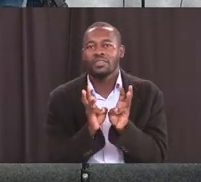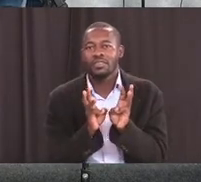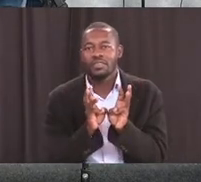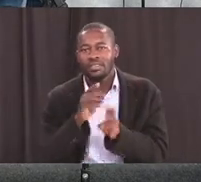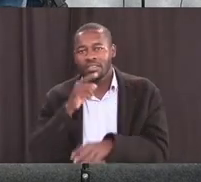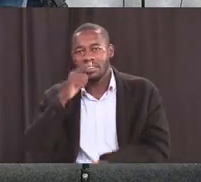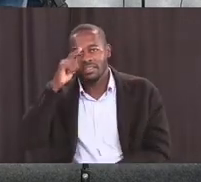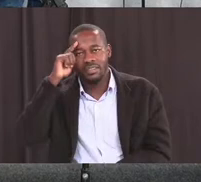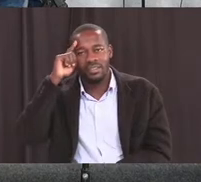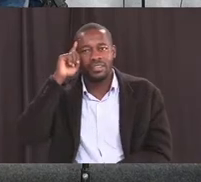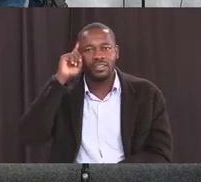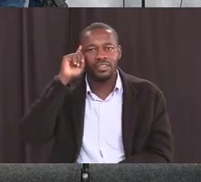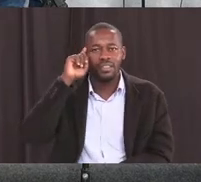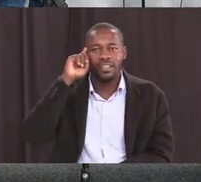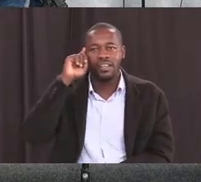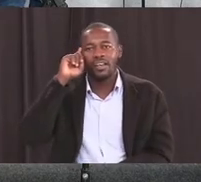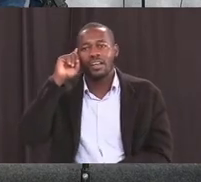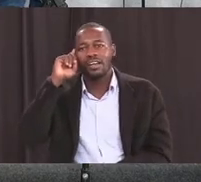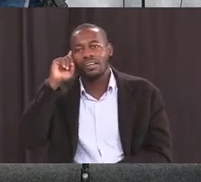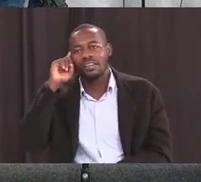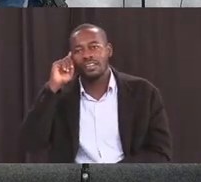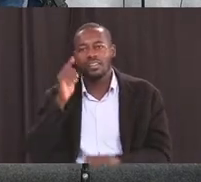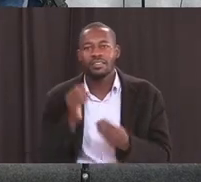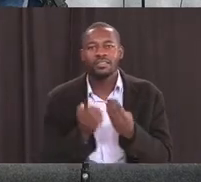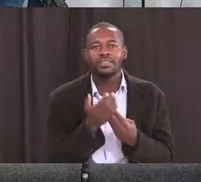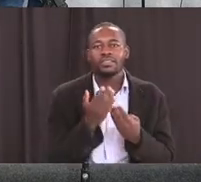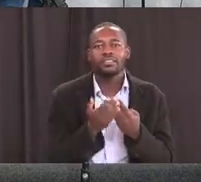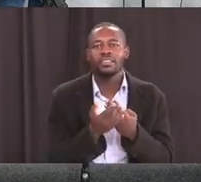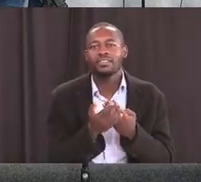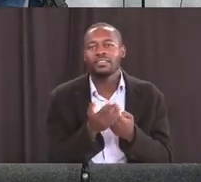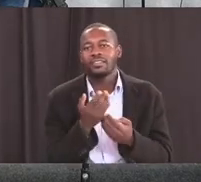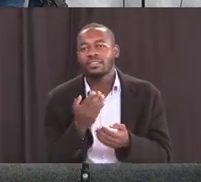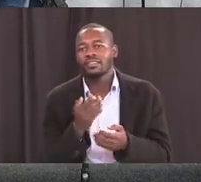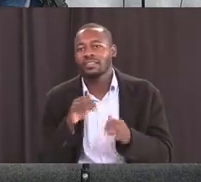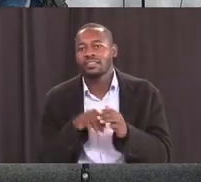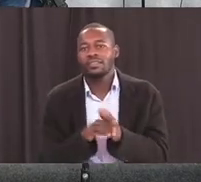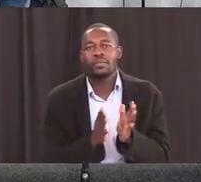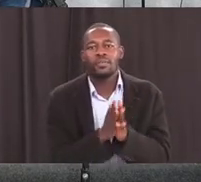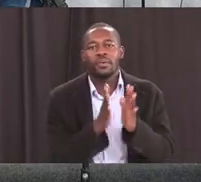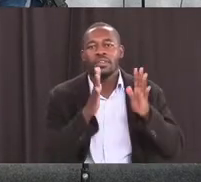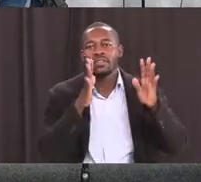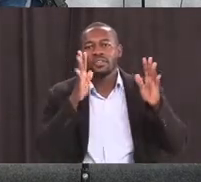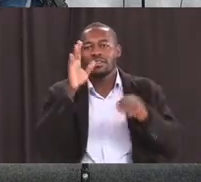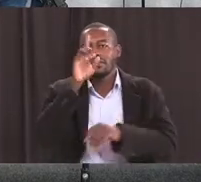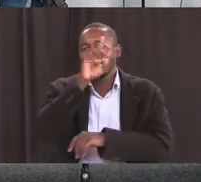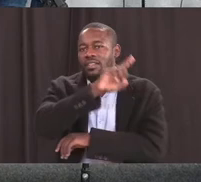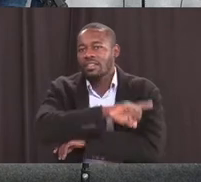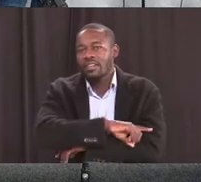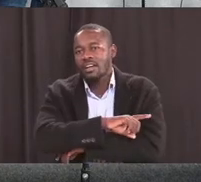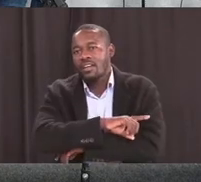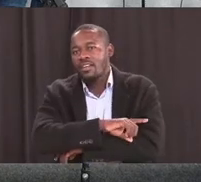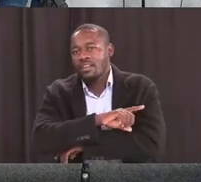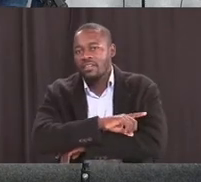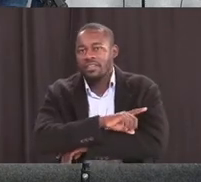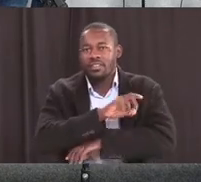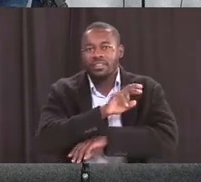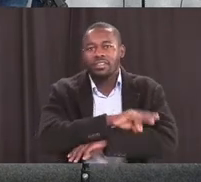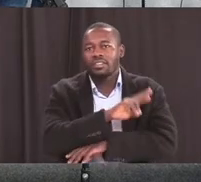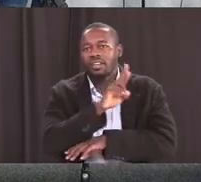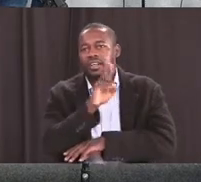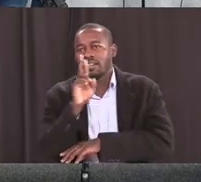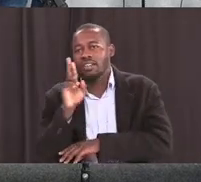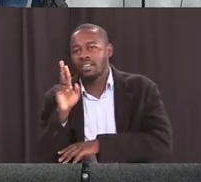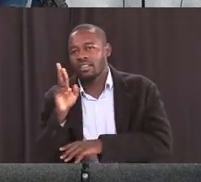Darkness slain, and bursting forth a glorious day. Up from the grave